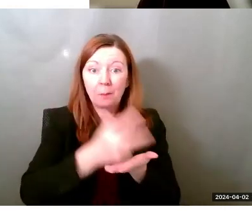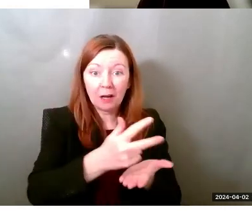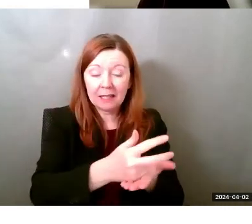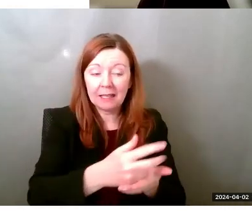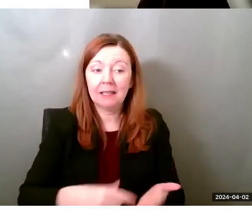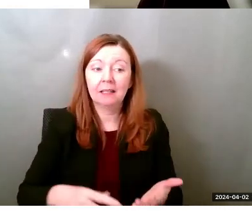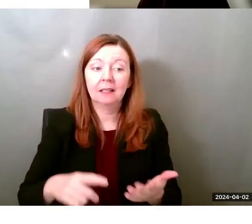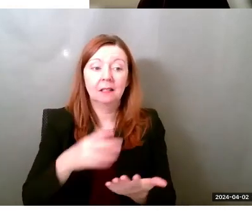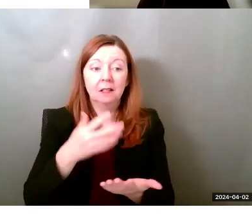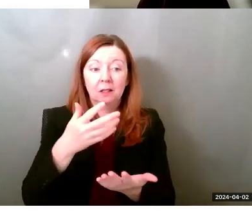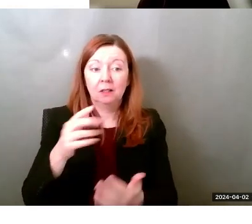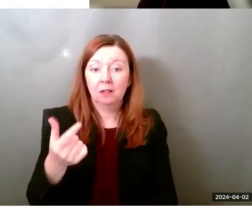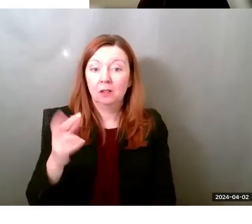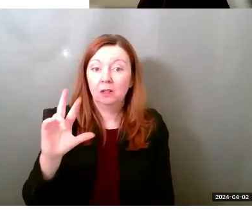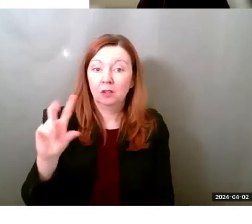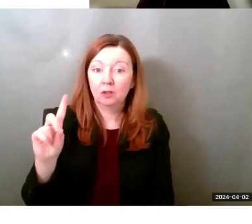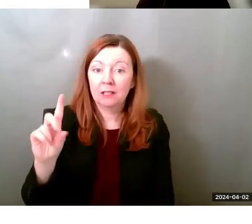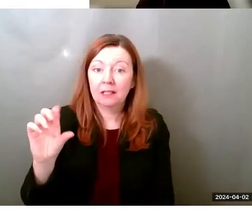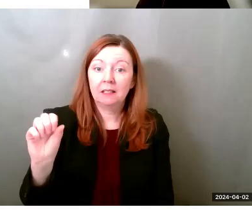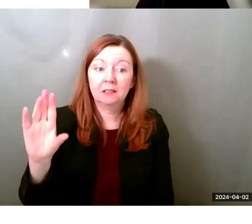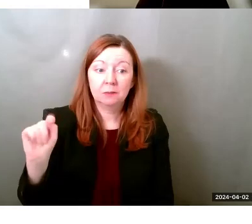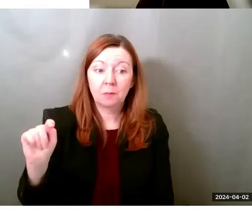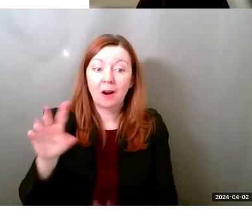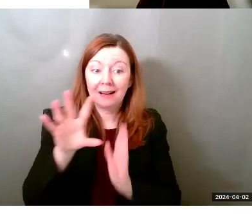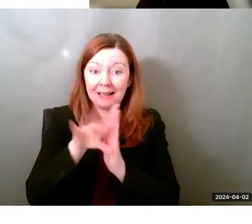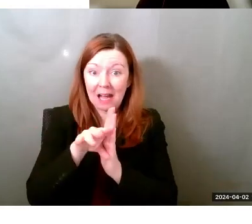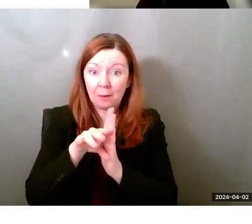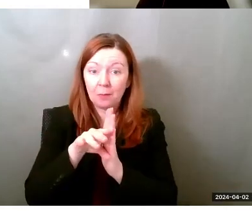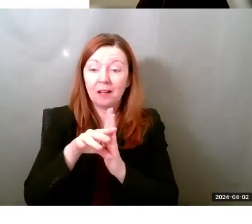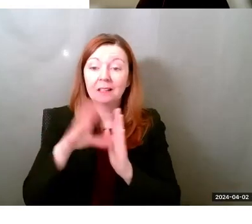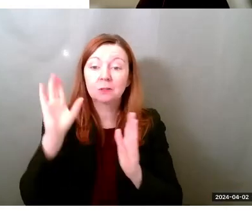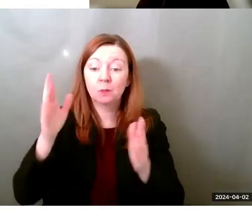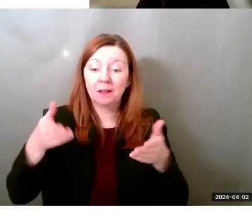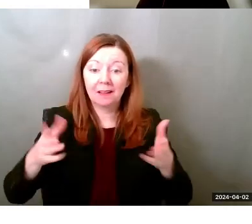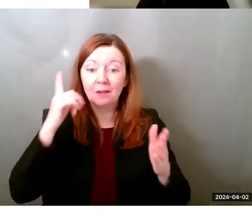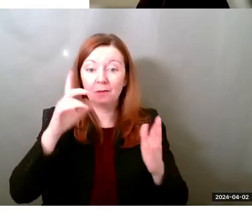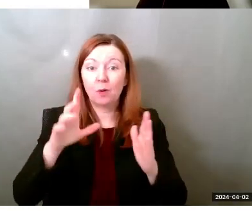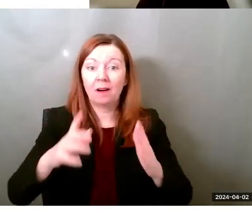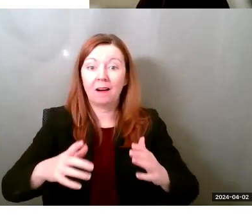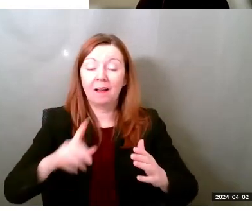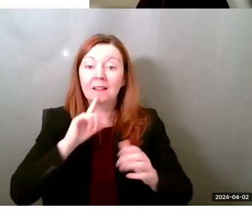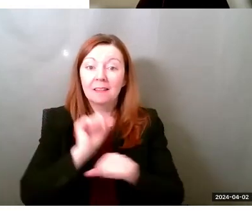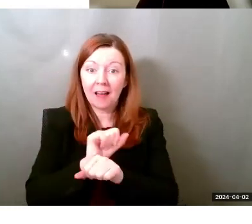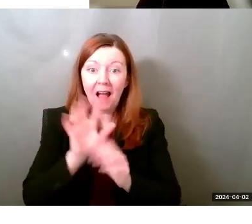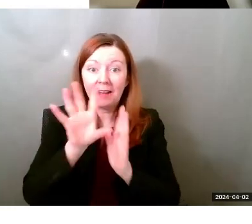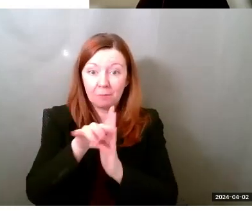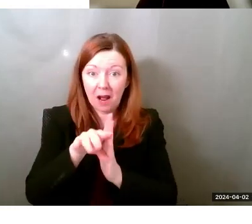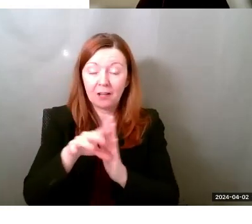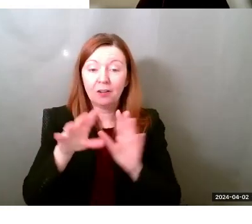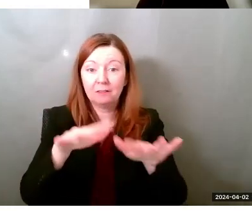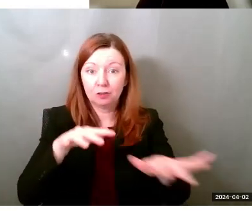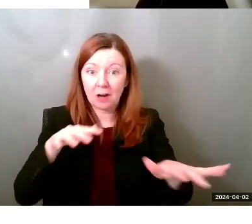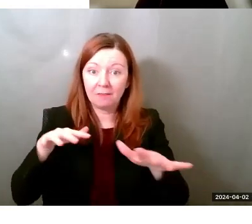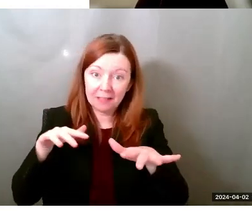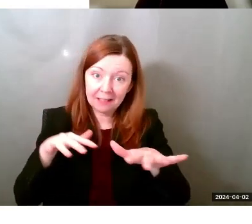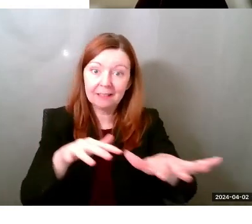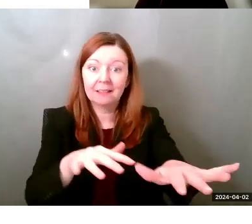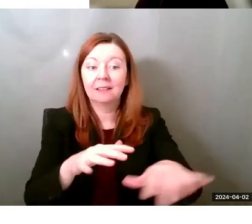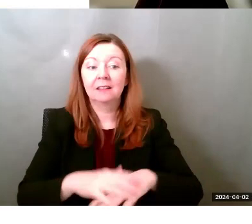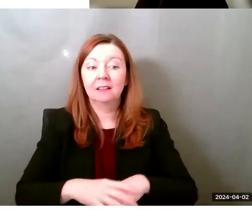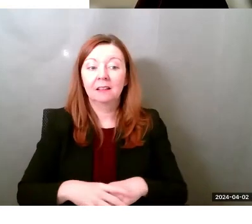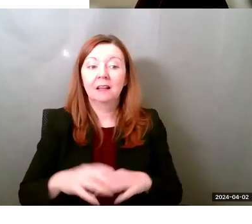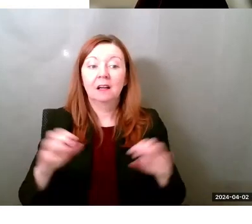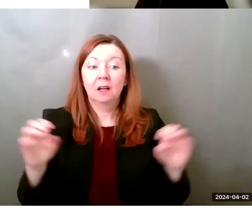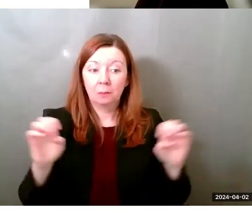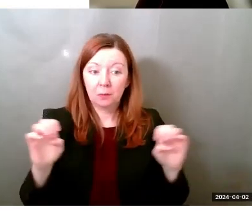smart cameras at the traffic signals, which will allow for live monitoring of traffic flow, emergency vehicle preemption